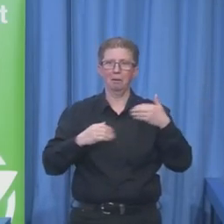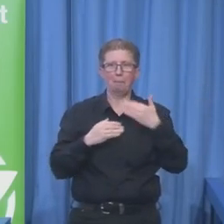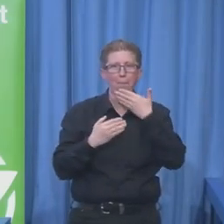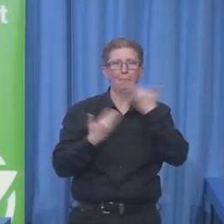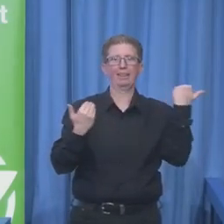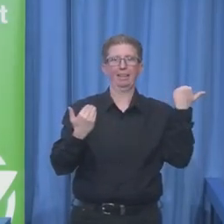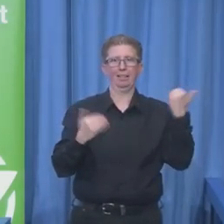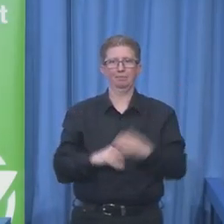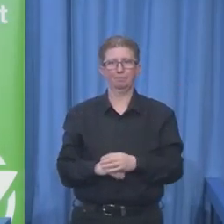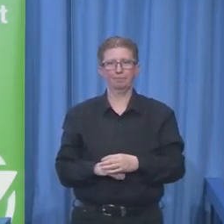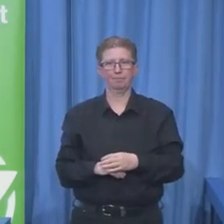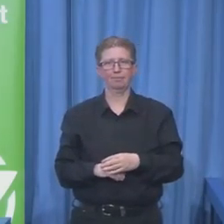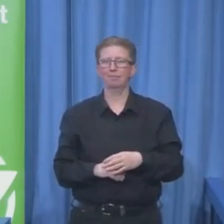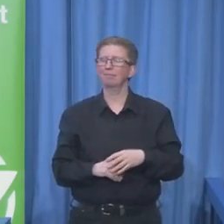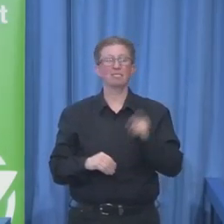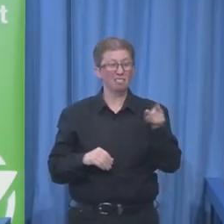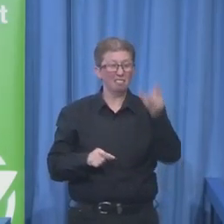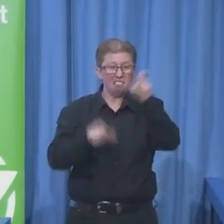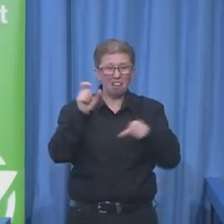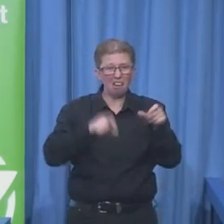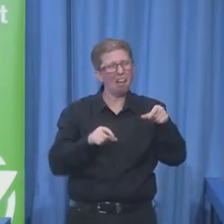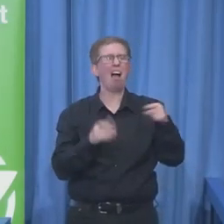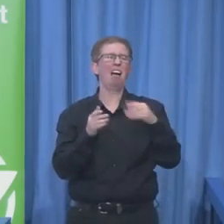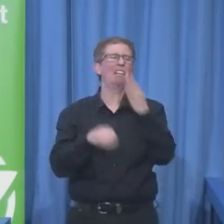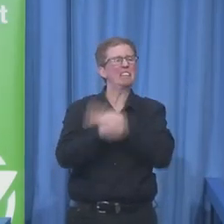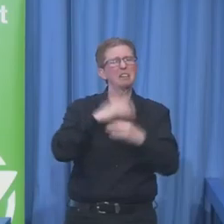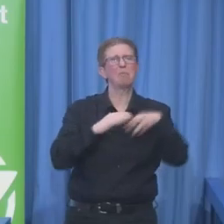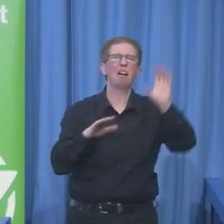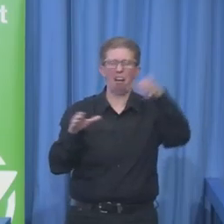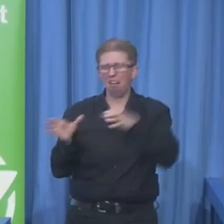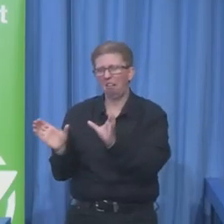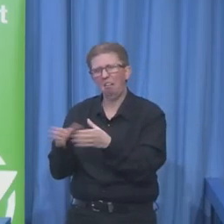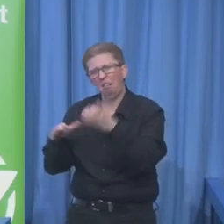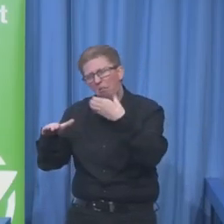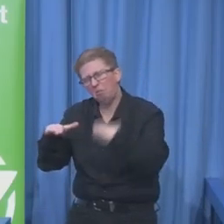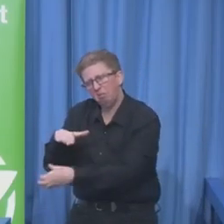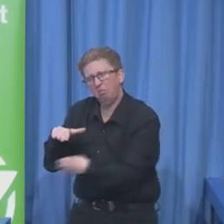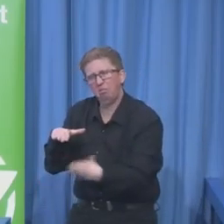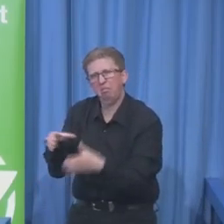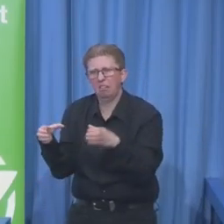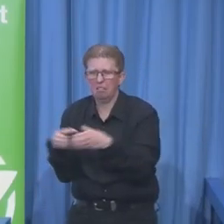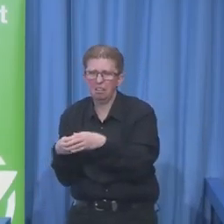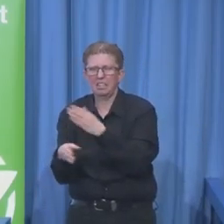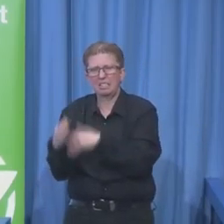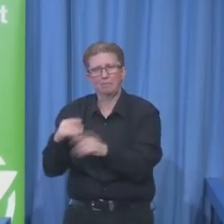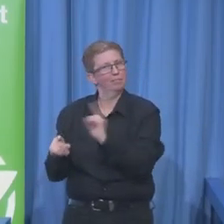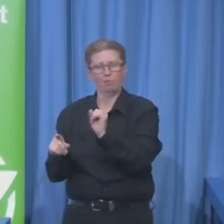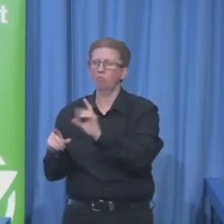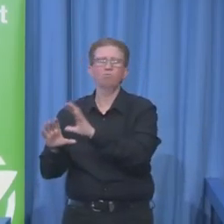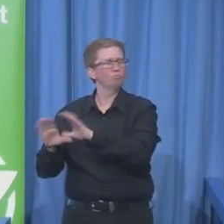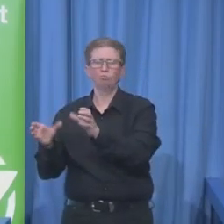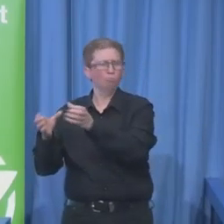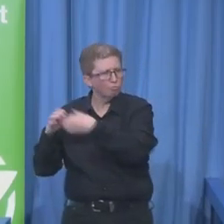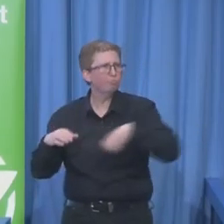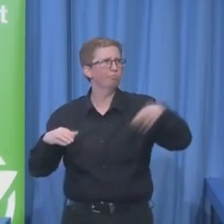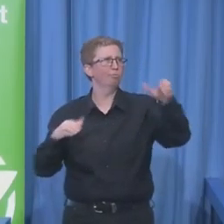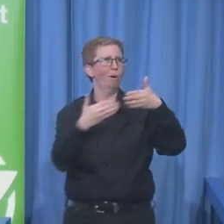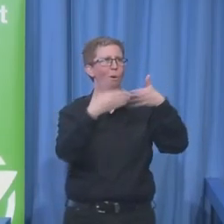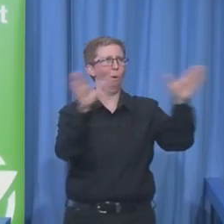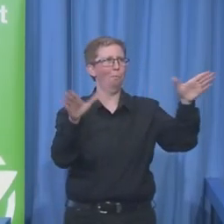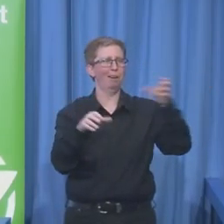more positive. And there were a couple of media reports that spread the approach and that attracted more